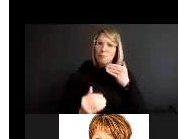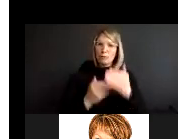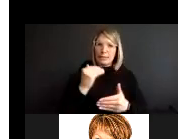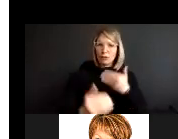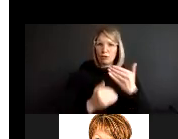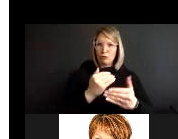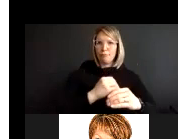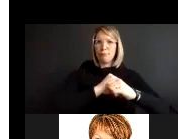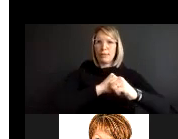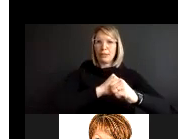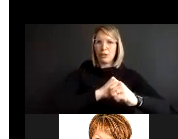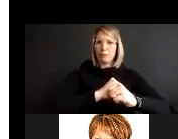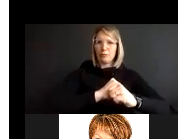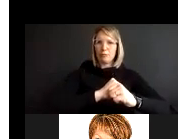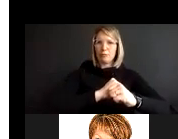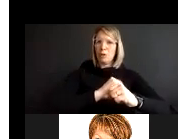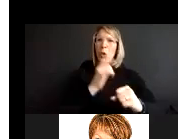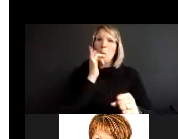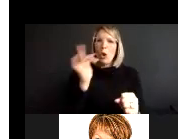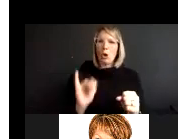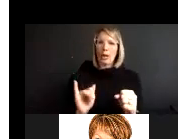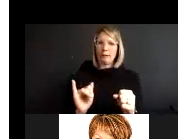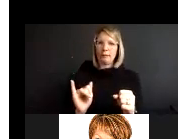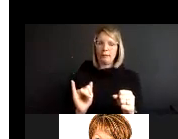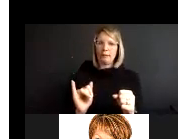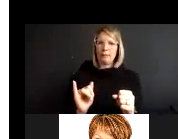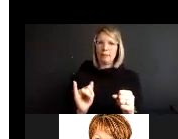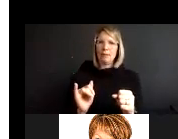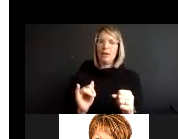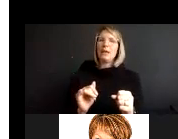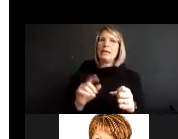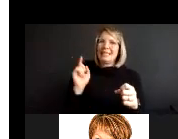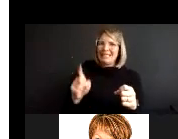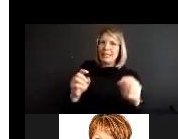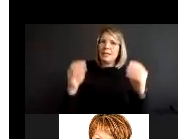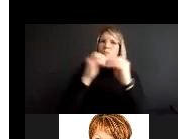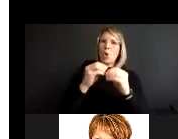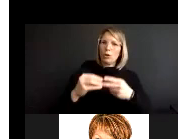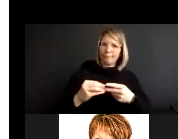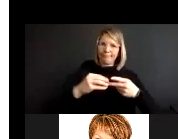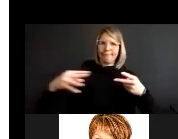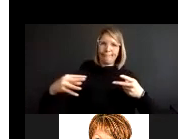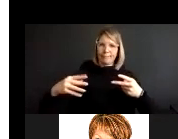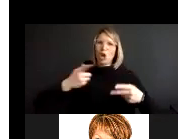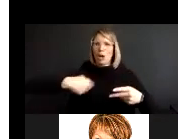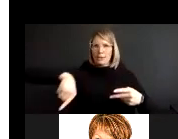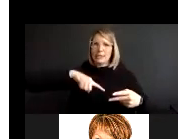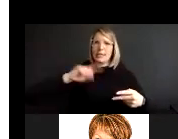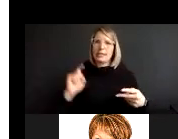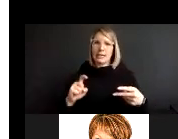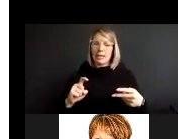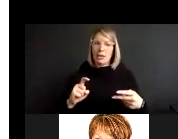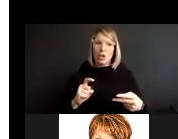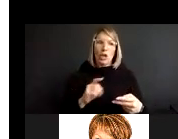so interconnected with a person's right to make decisions and exercise choice. And that's really been evident across so many adult